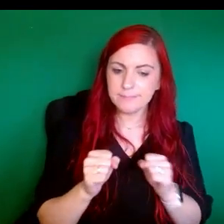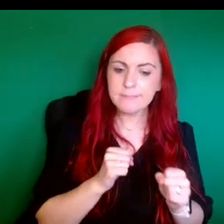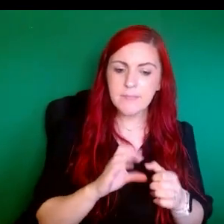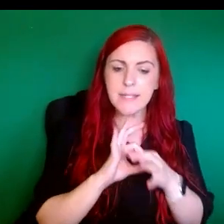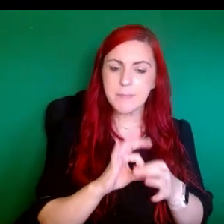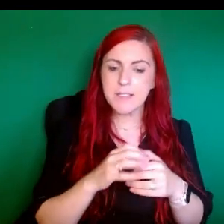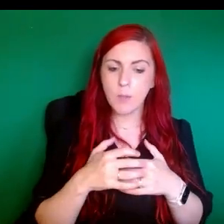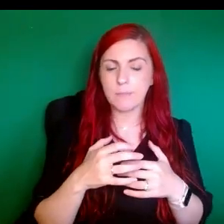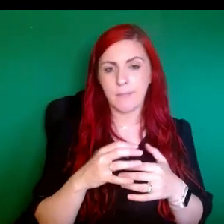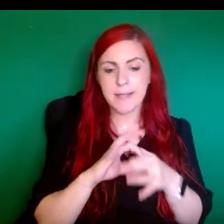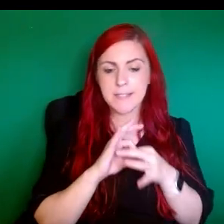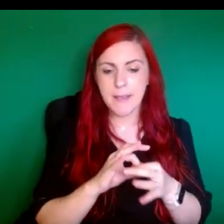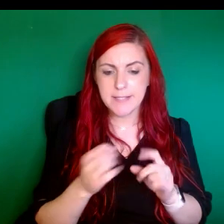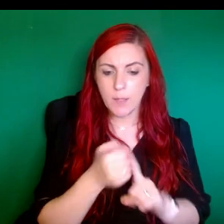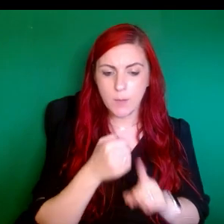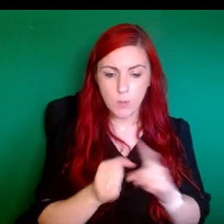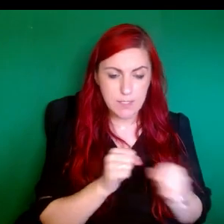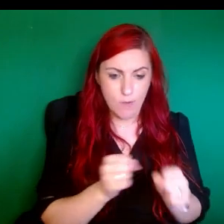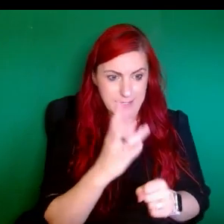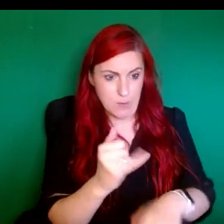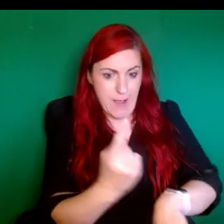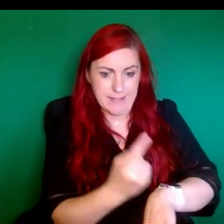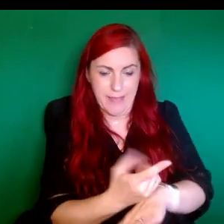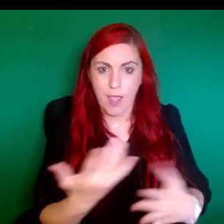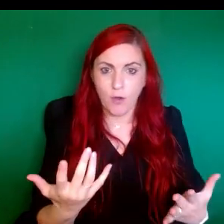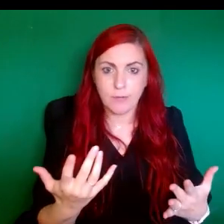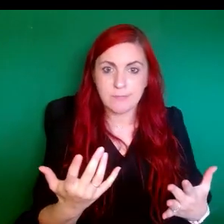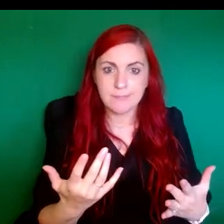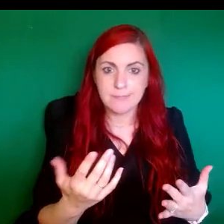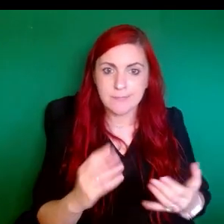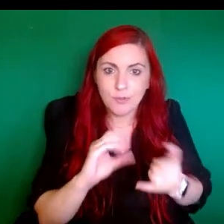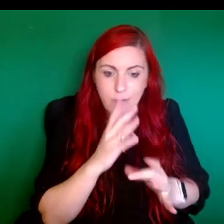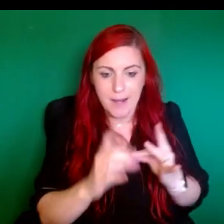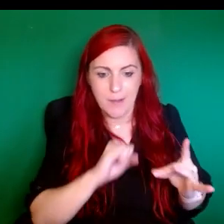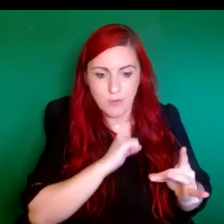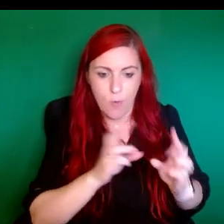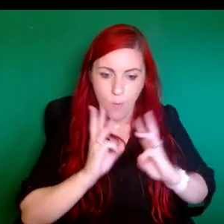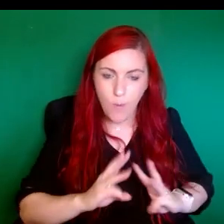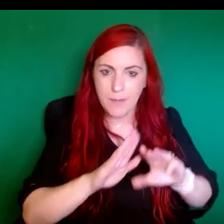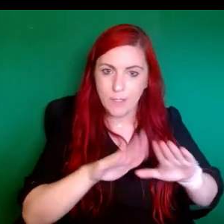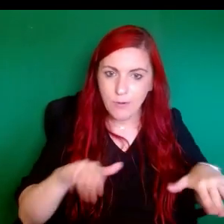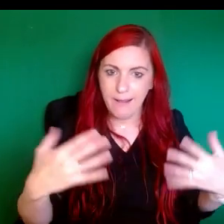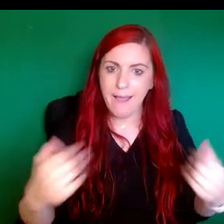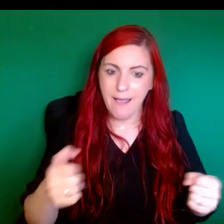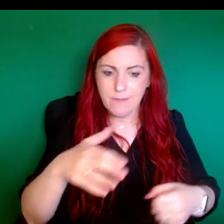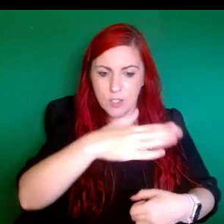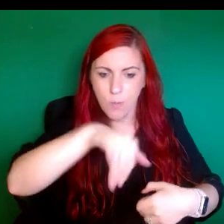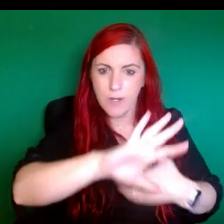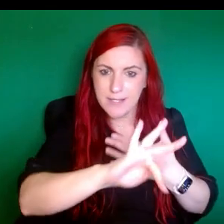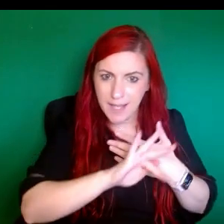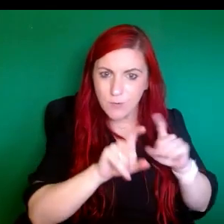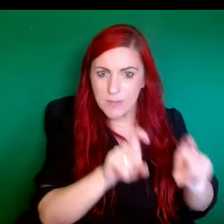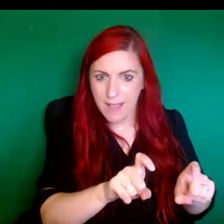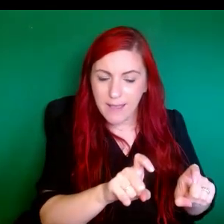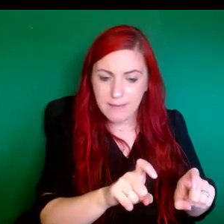exists, is to try and make sure that women and children have a place of safety at home. Home is meant to be where